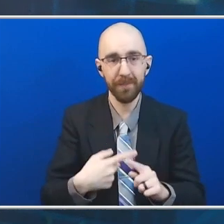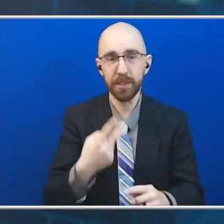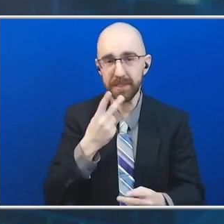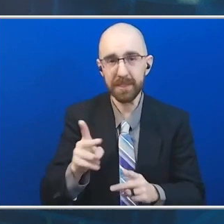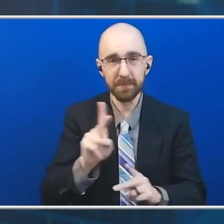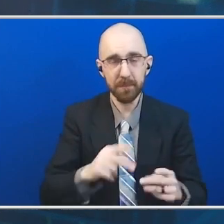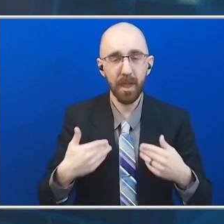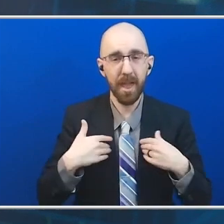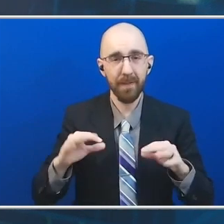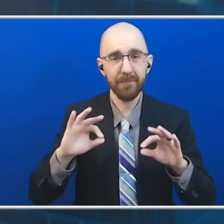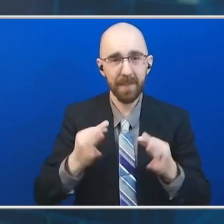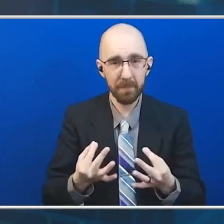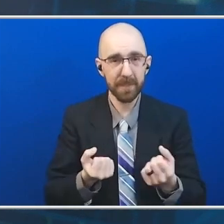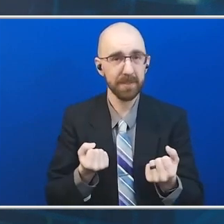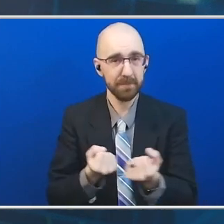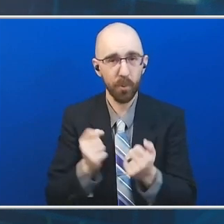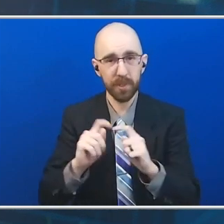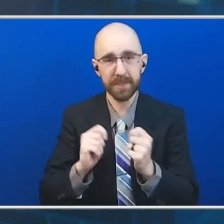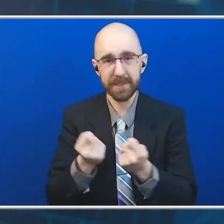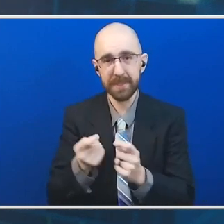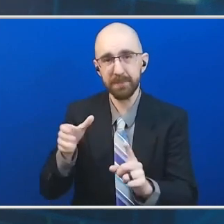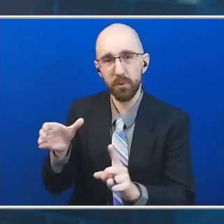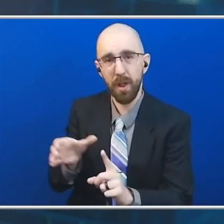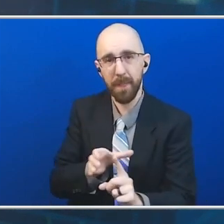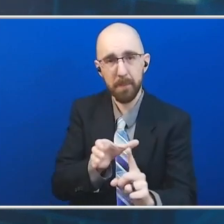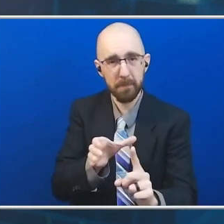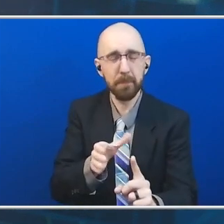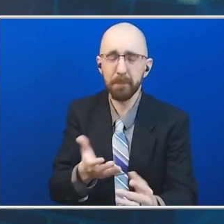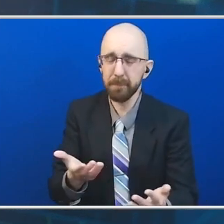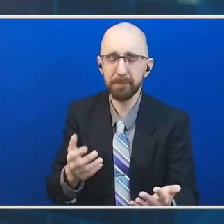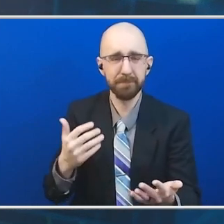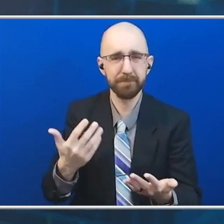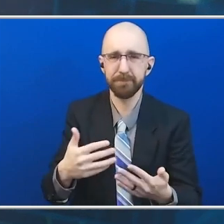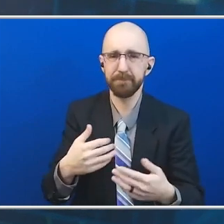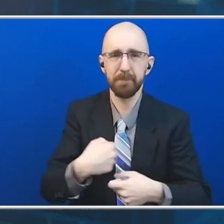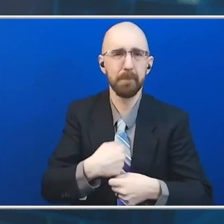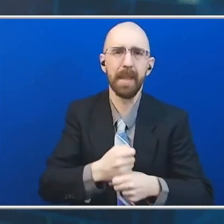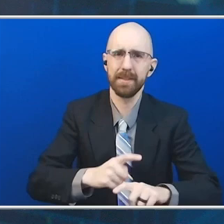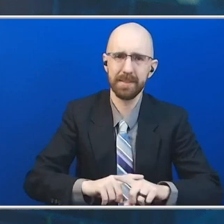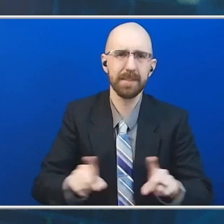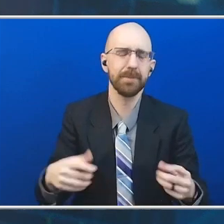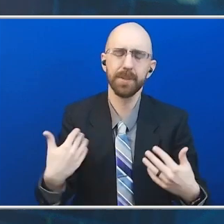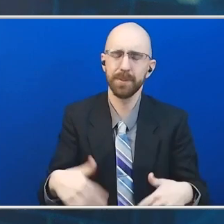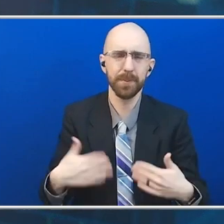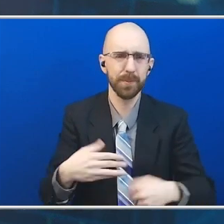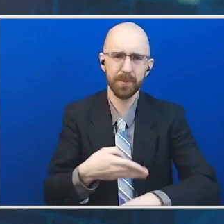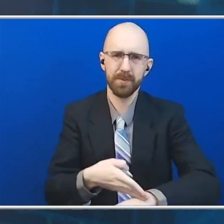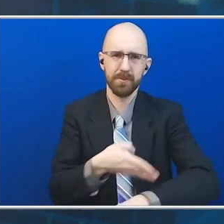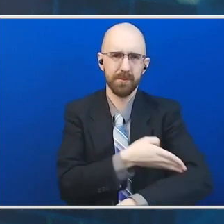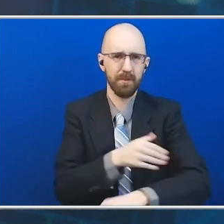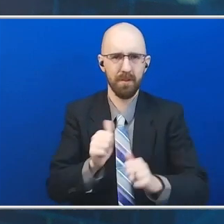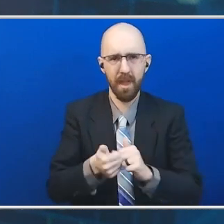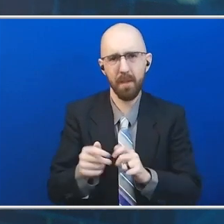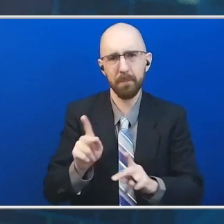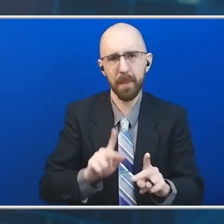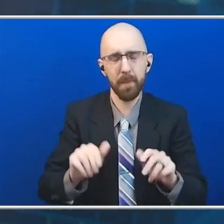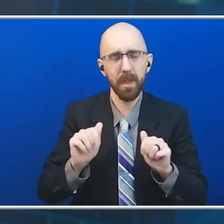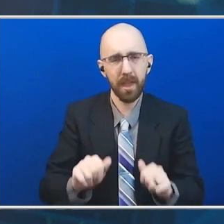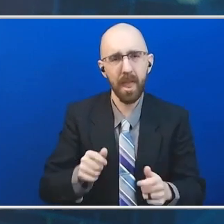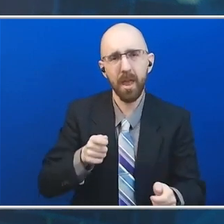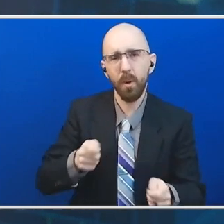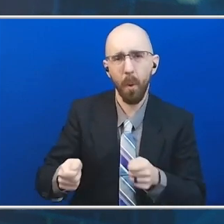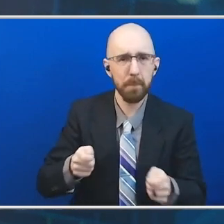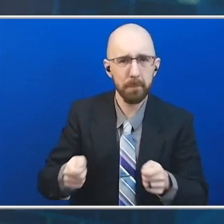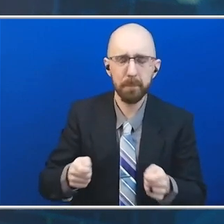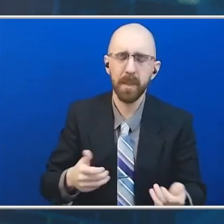support team around them, it just makes all the difference in the world for how people can cope and